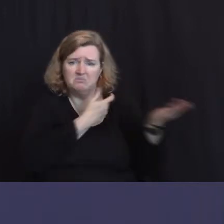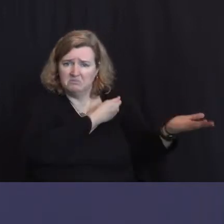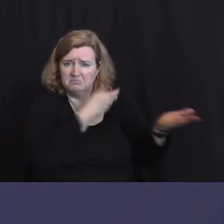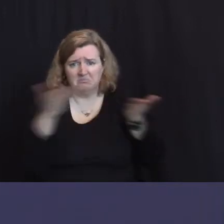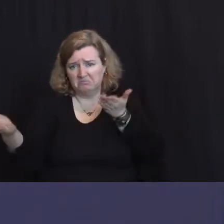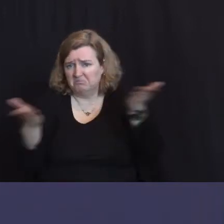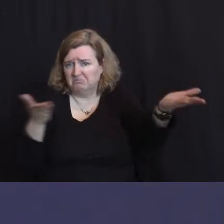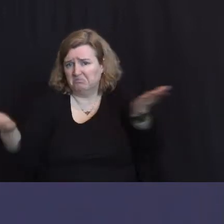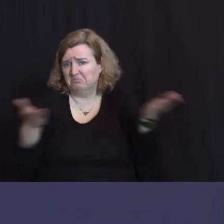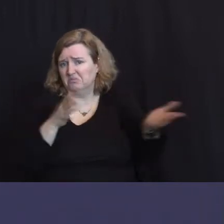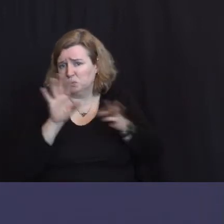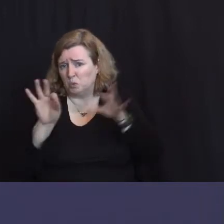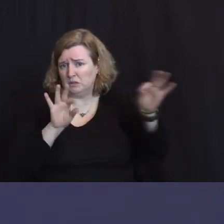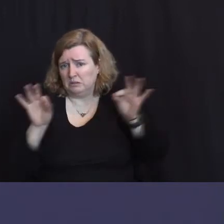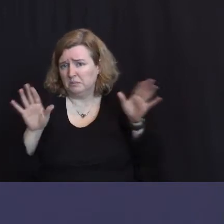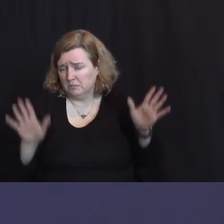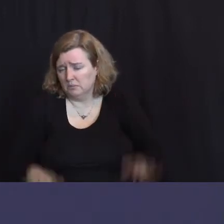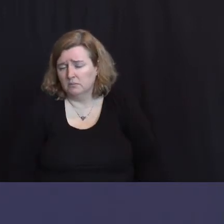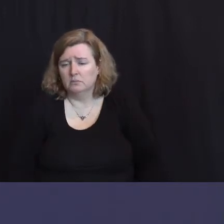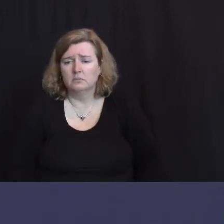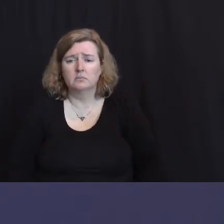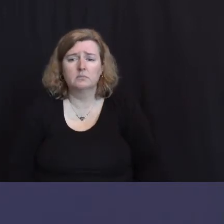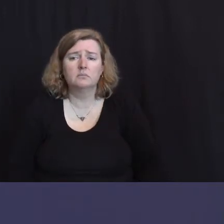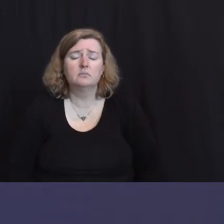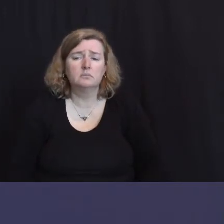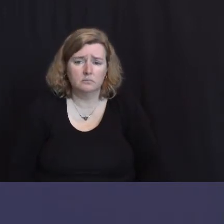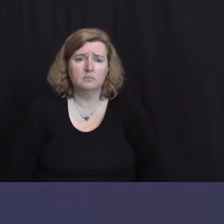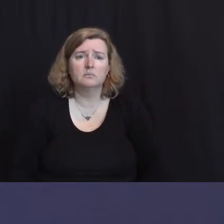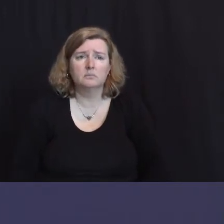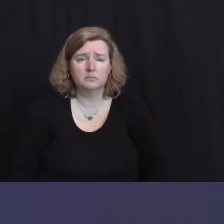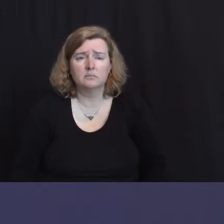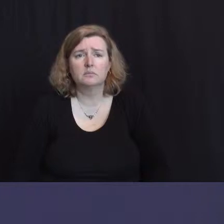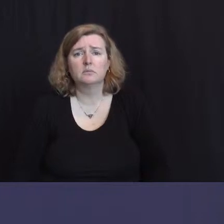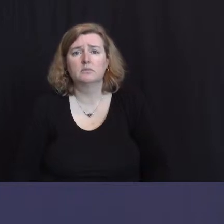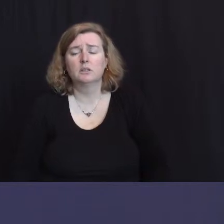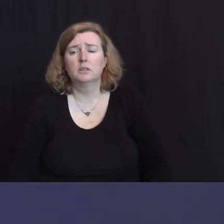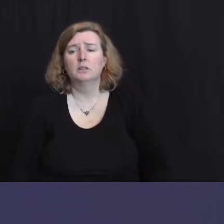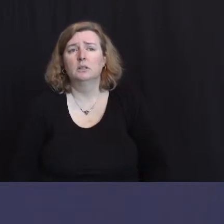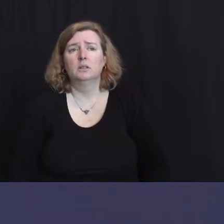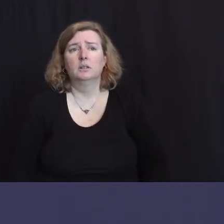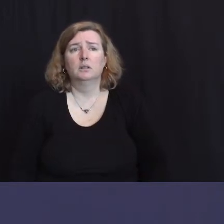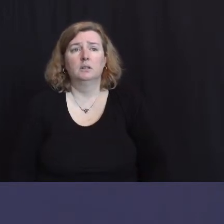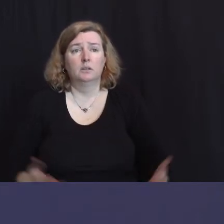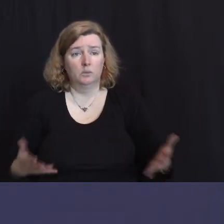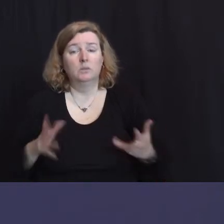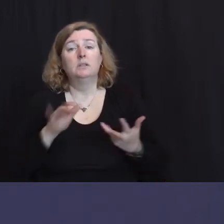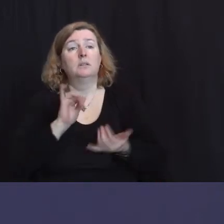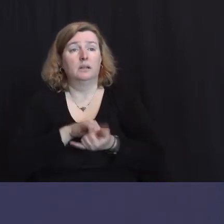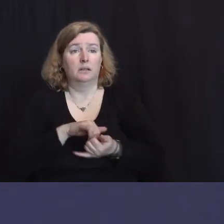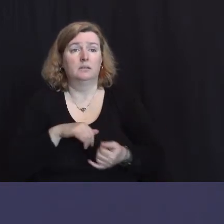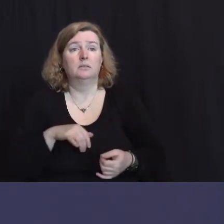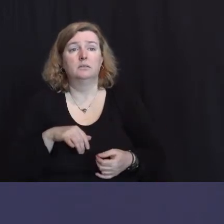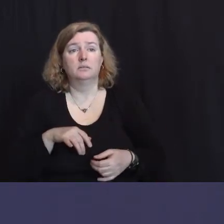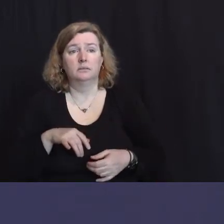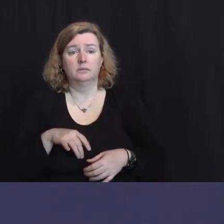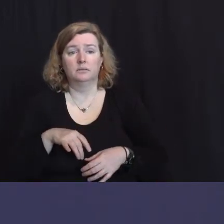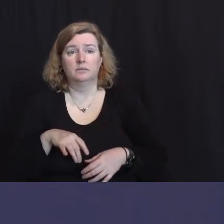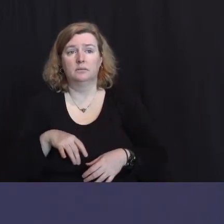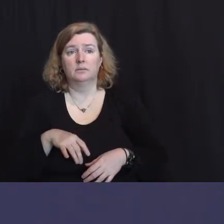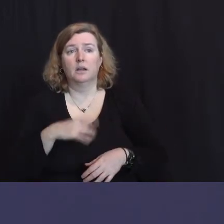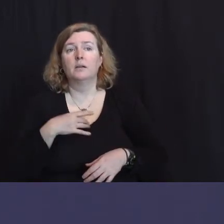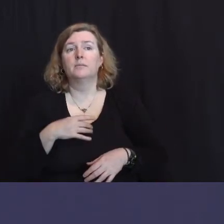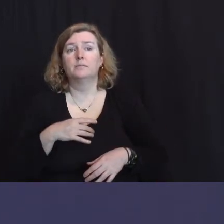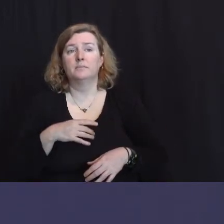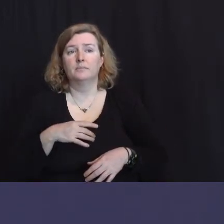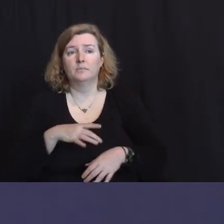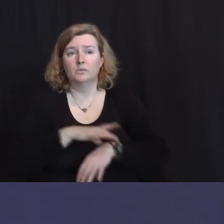we are now getting to in much more of a scale. With that, I'm going to put this bracelet on, given to me by a retired trooper. Is it Billy Trump?